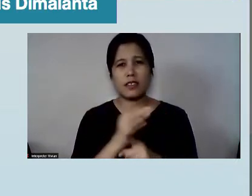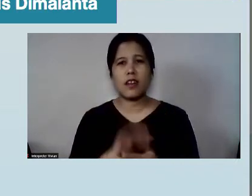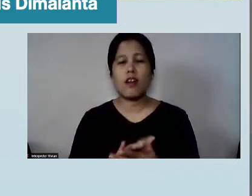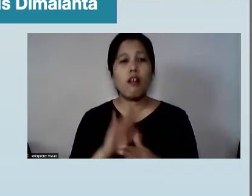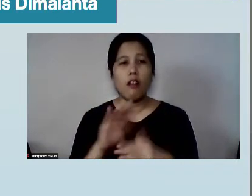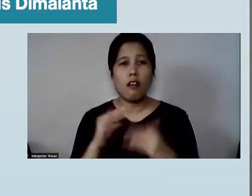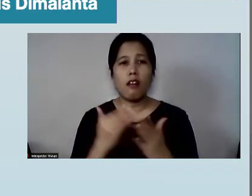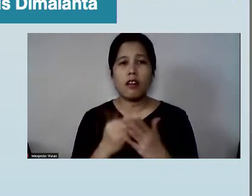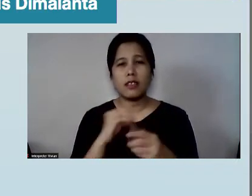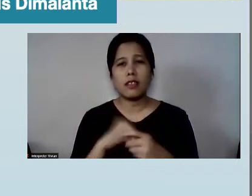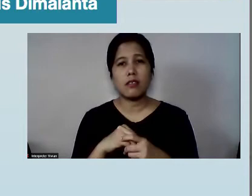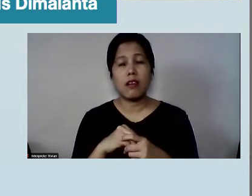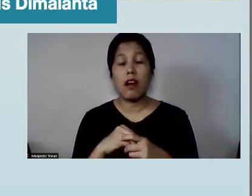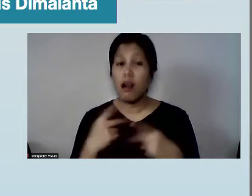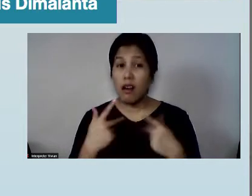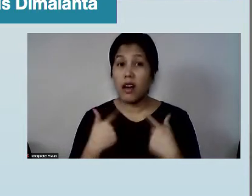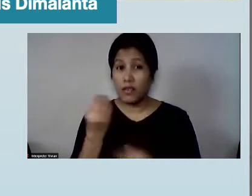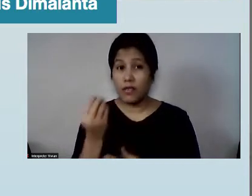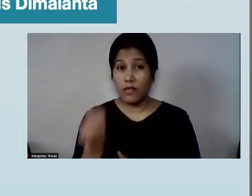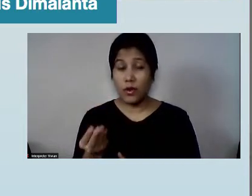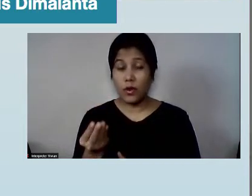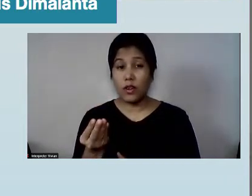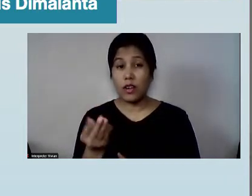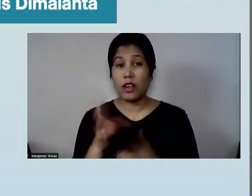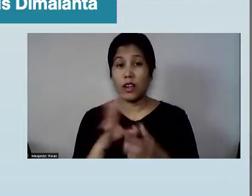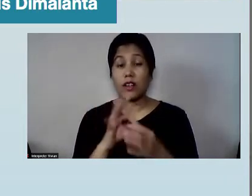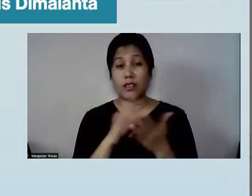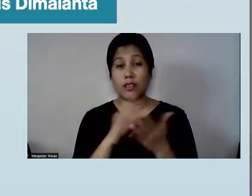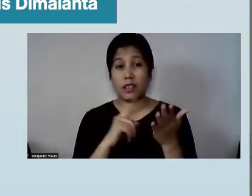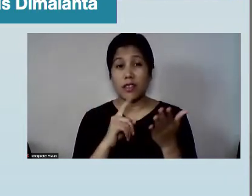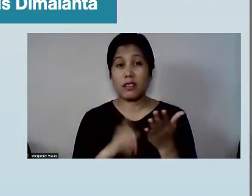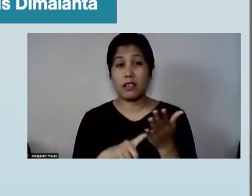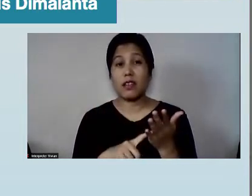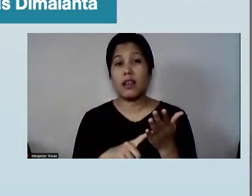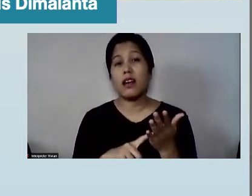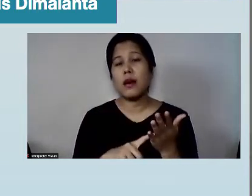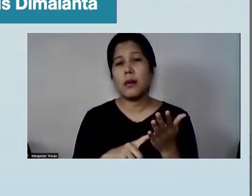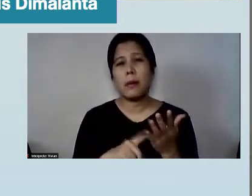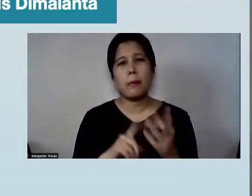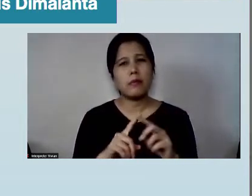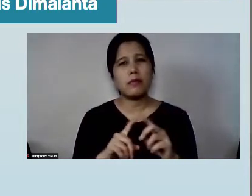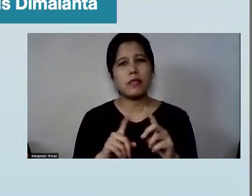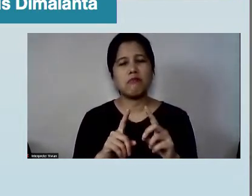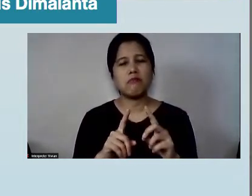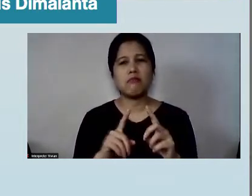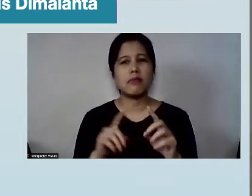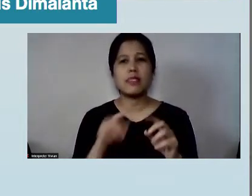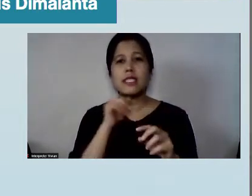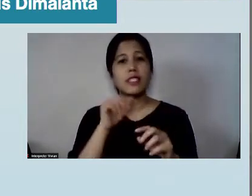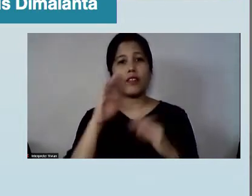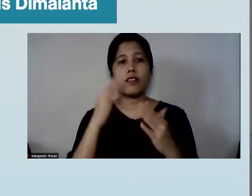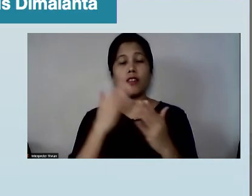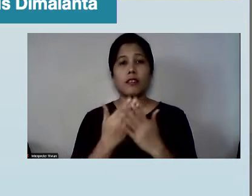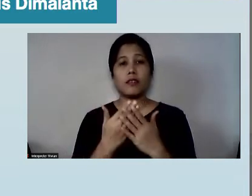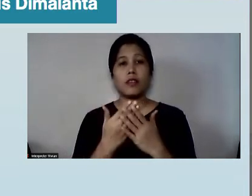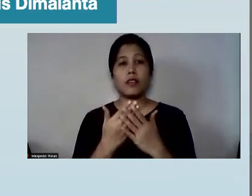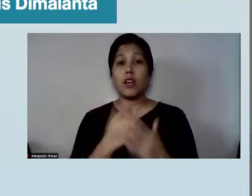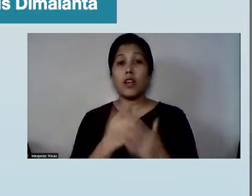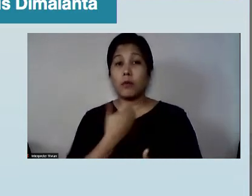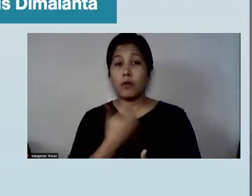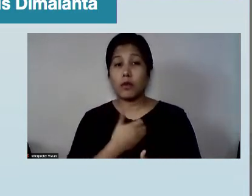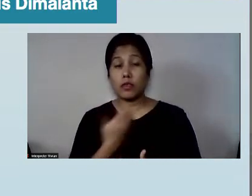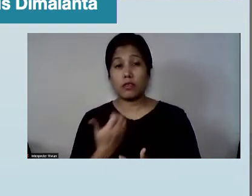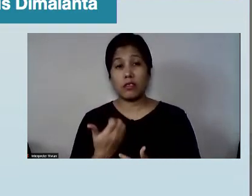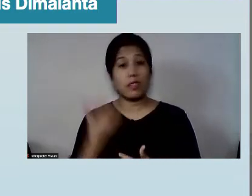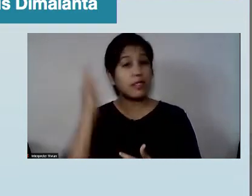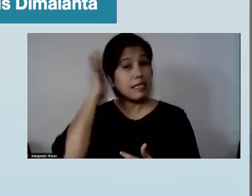be all. So you may have a few of this, right? It's not everybody gets to present this way. Emotionally sensitive,